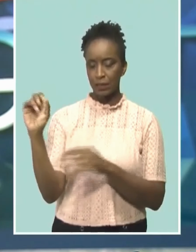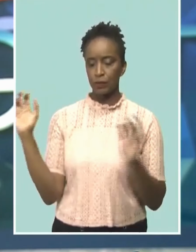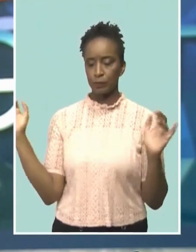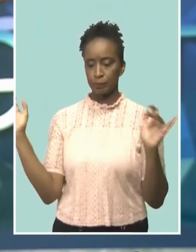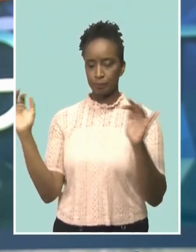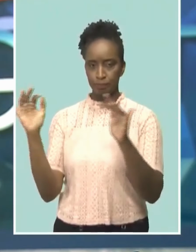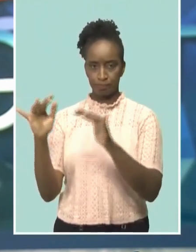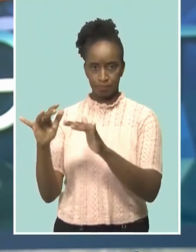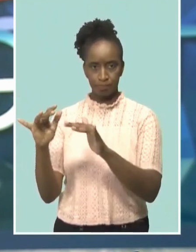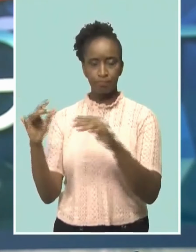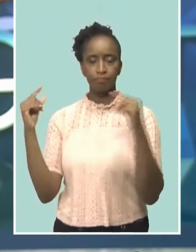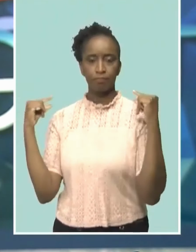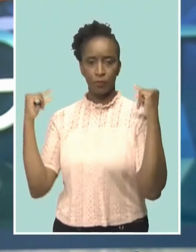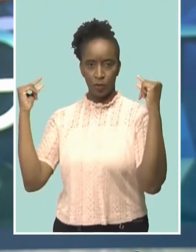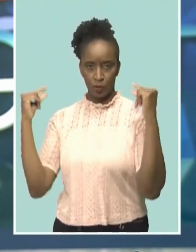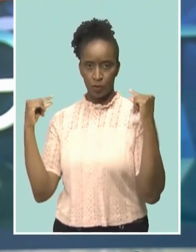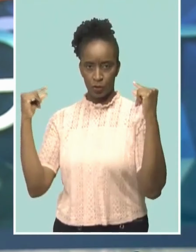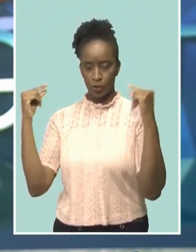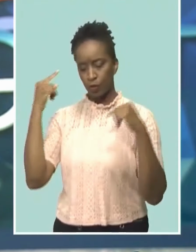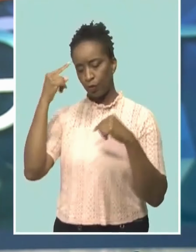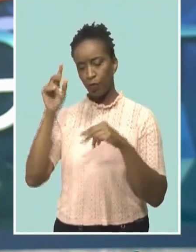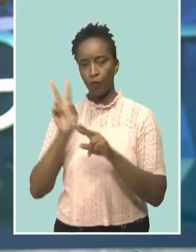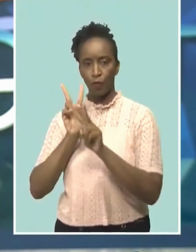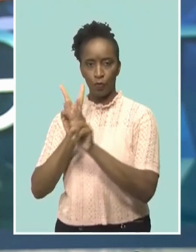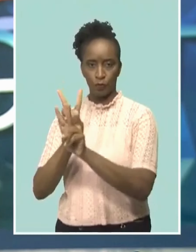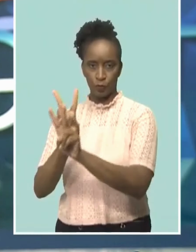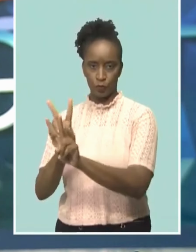Anesta Henry attended and shares more details.